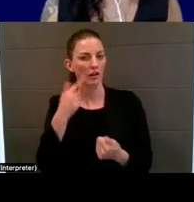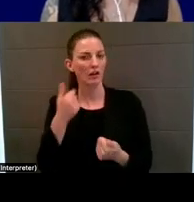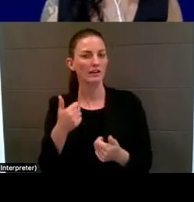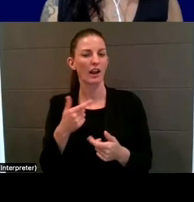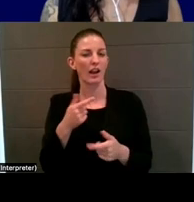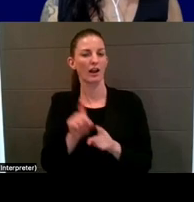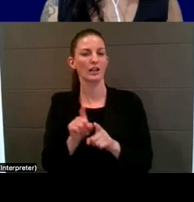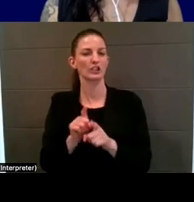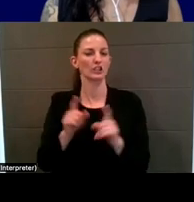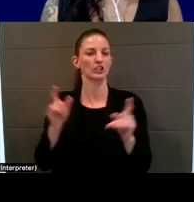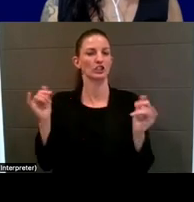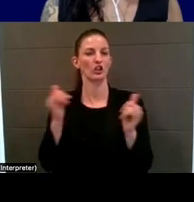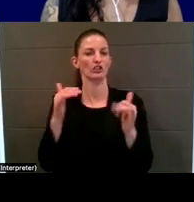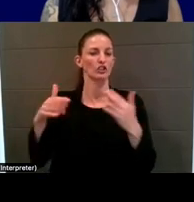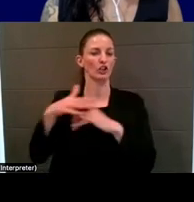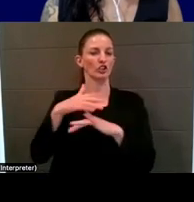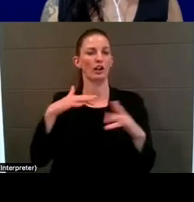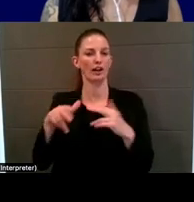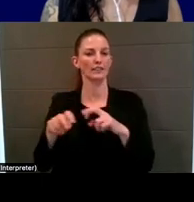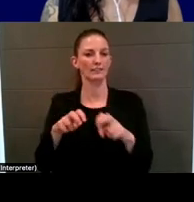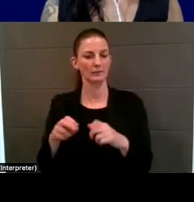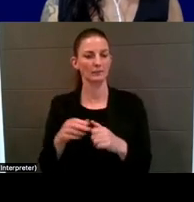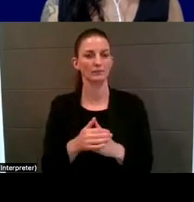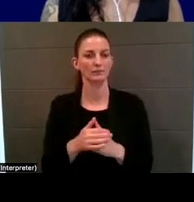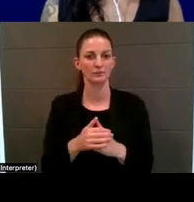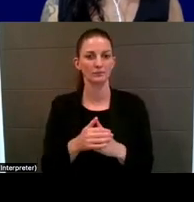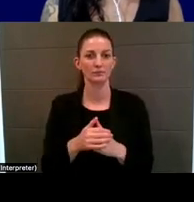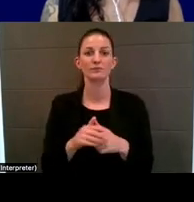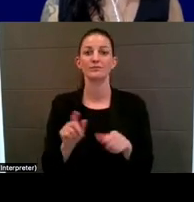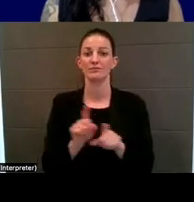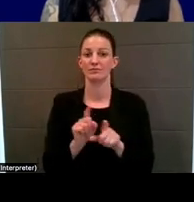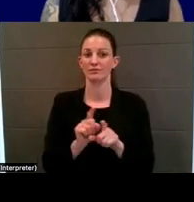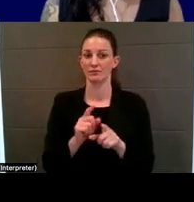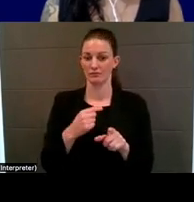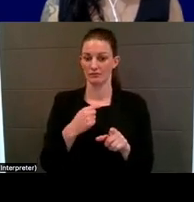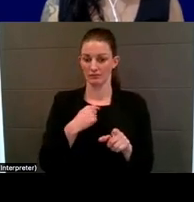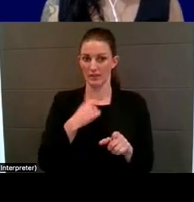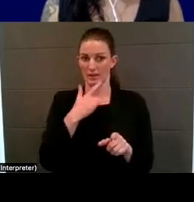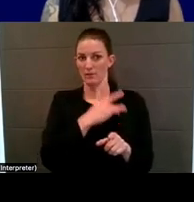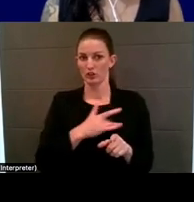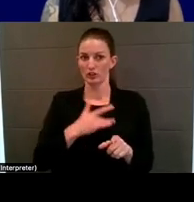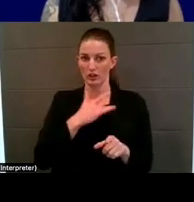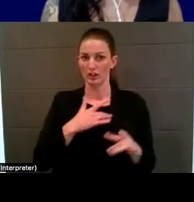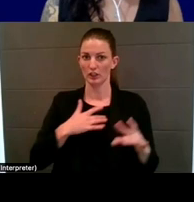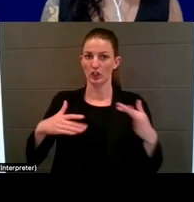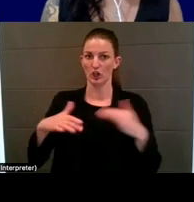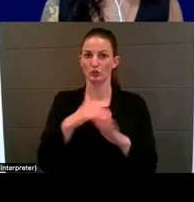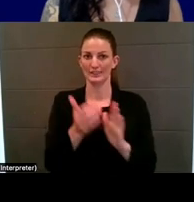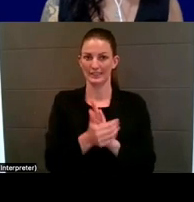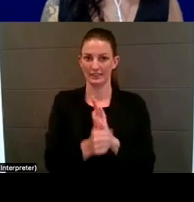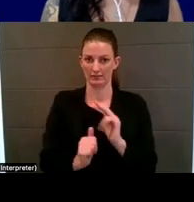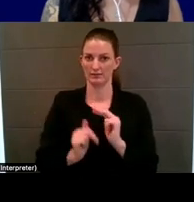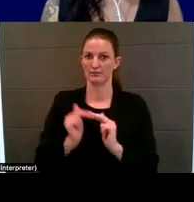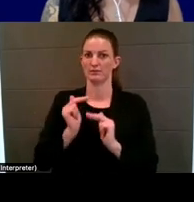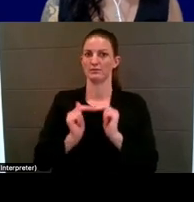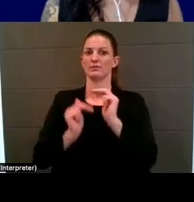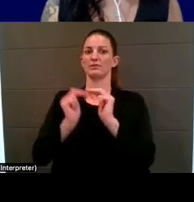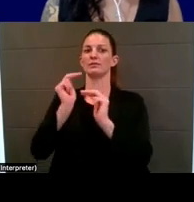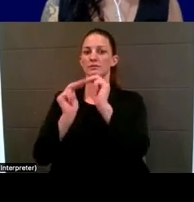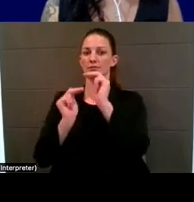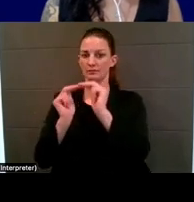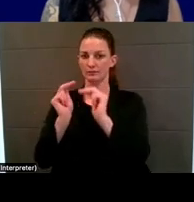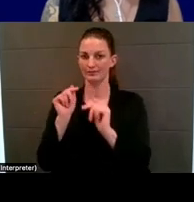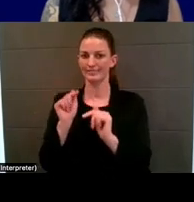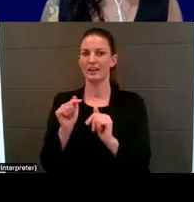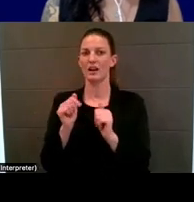Emotional and social development also increases. And as I mentioned before, this goes hand in hand